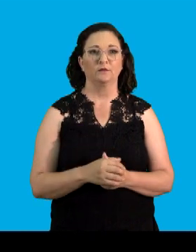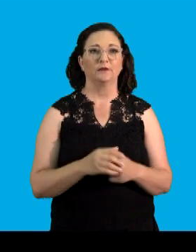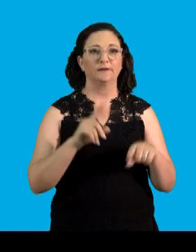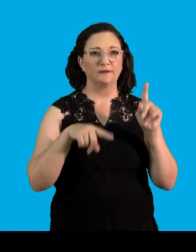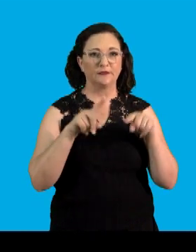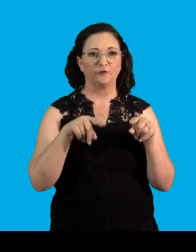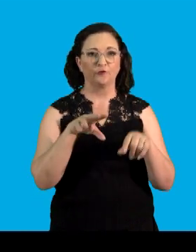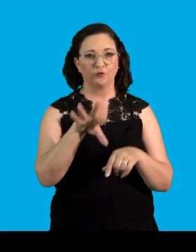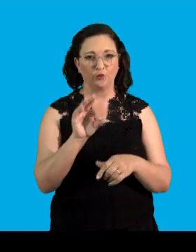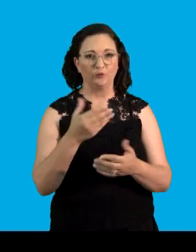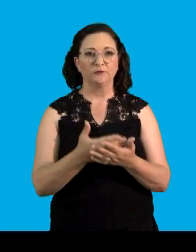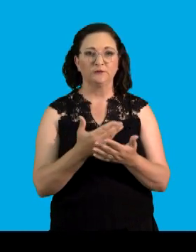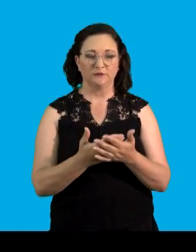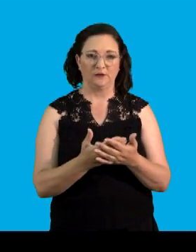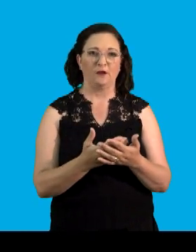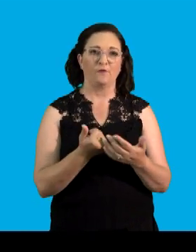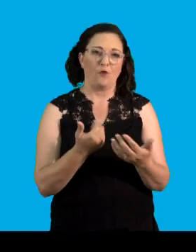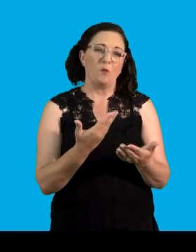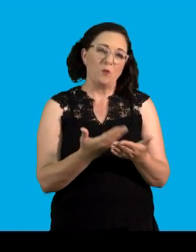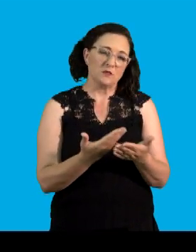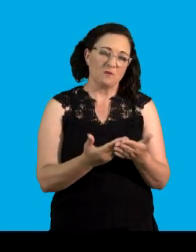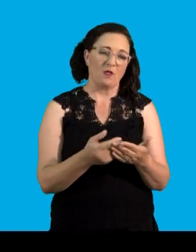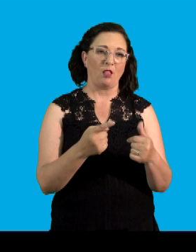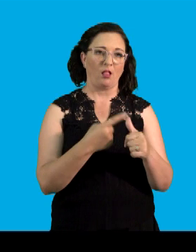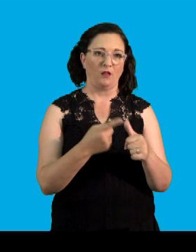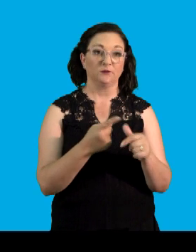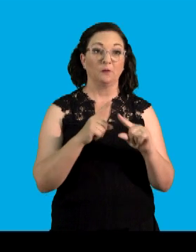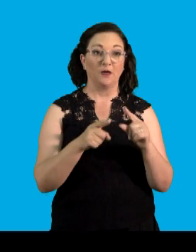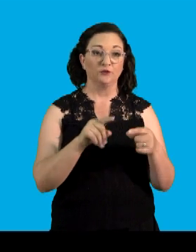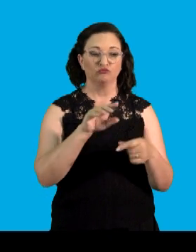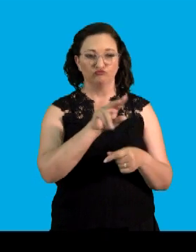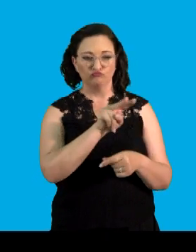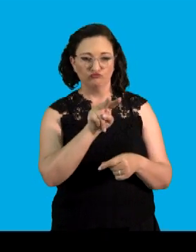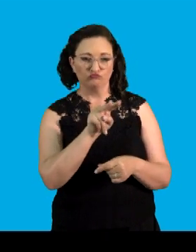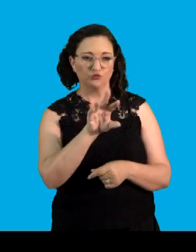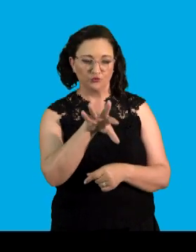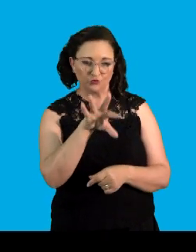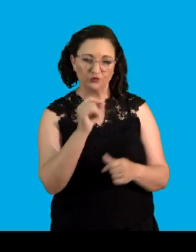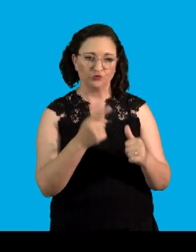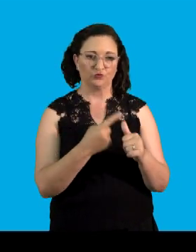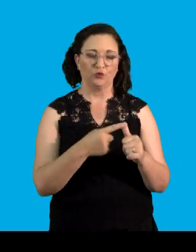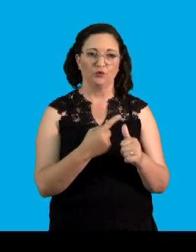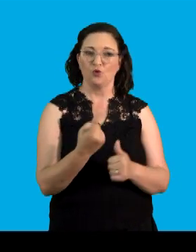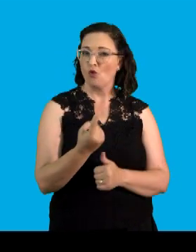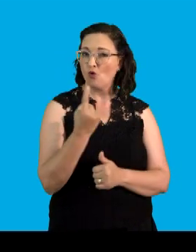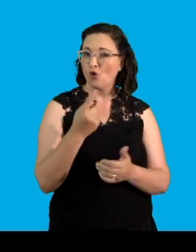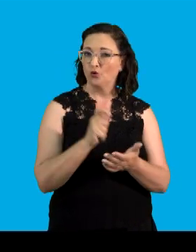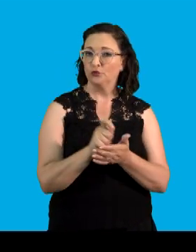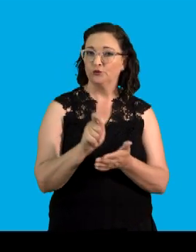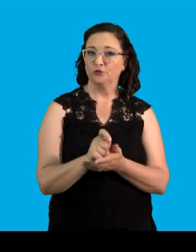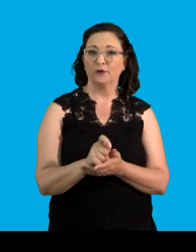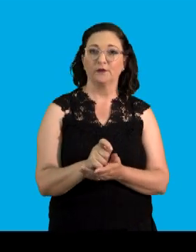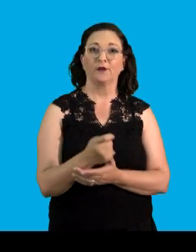as possible answers to the following questions. Choose the answer and write only the